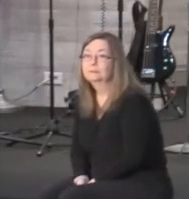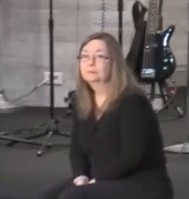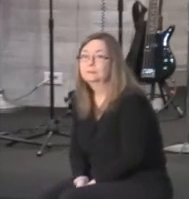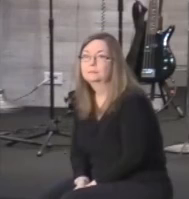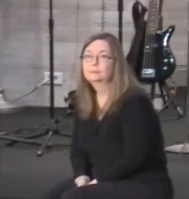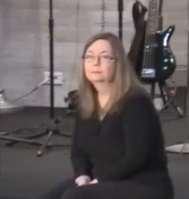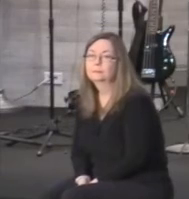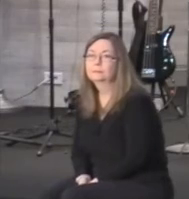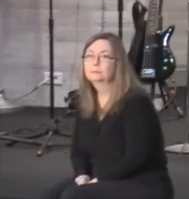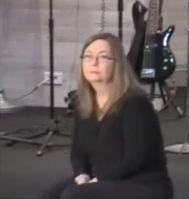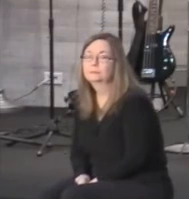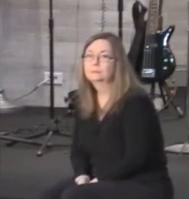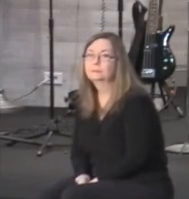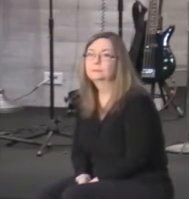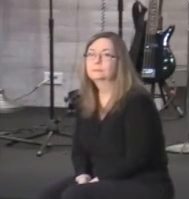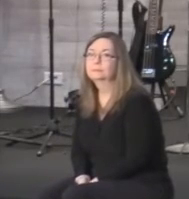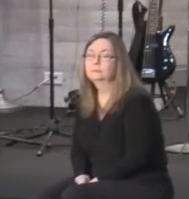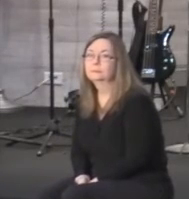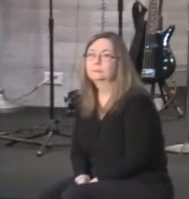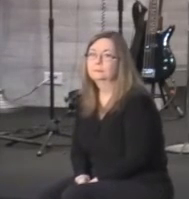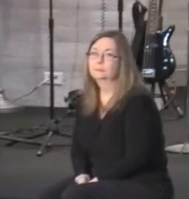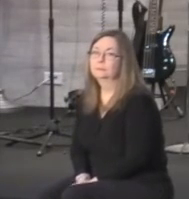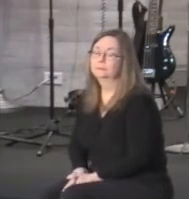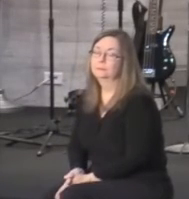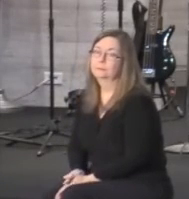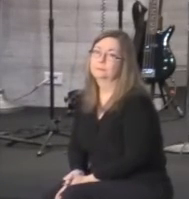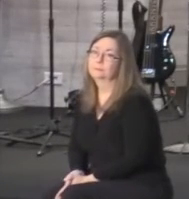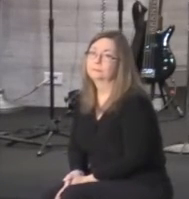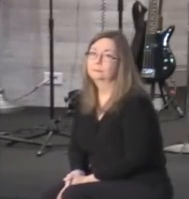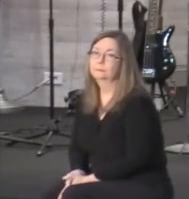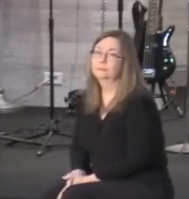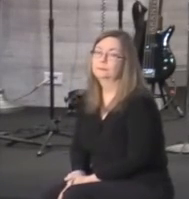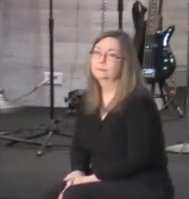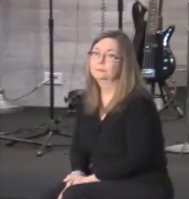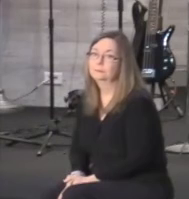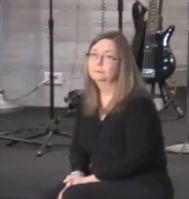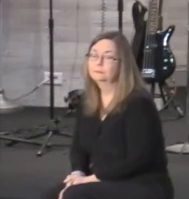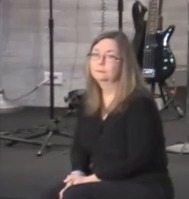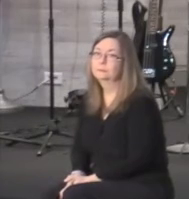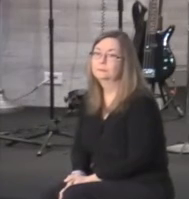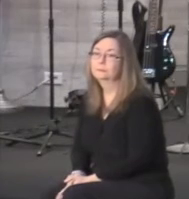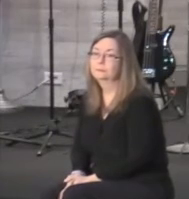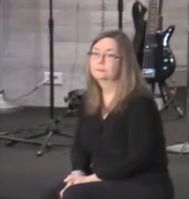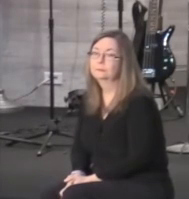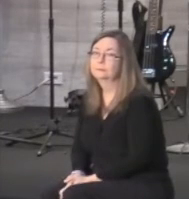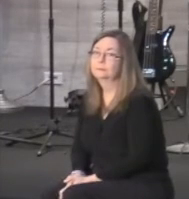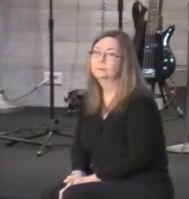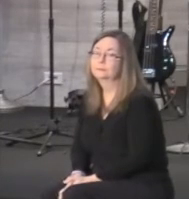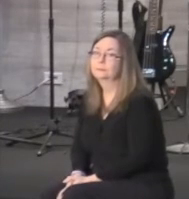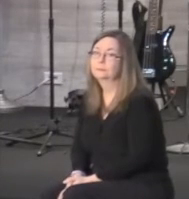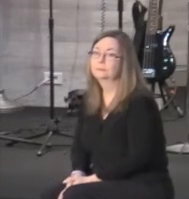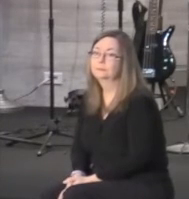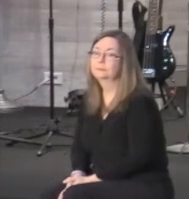how you turned to God from idols to serve the living and true God, and to wait for his Son from heaven, whom he raised from the dead,